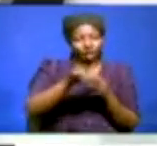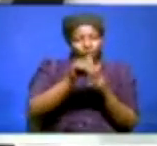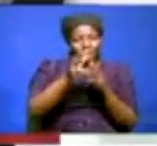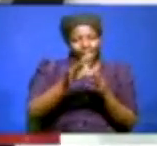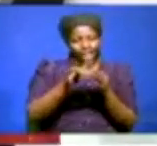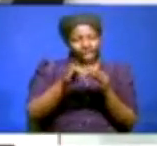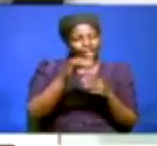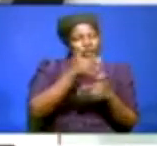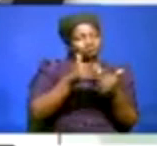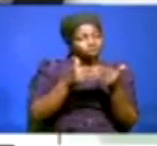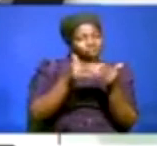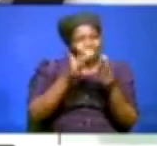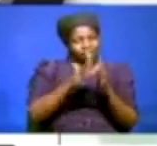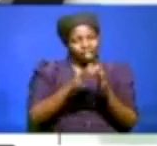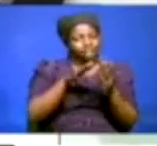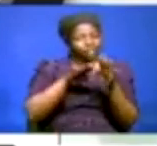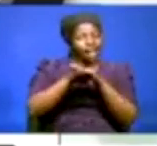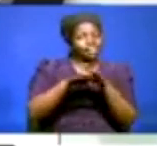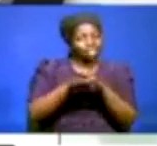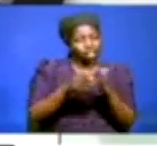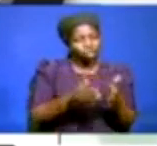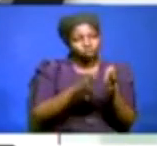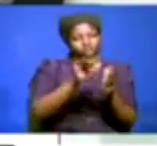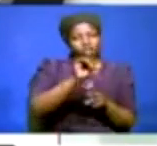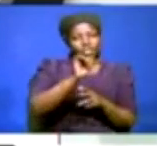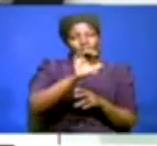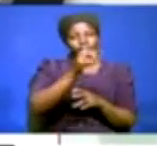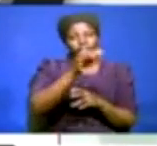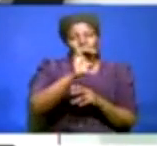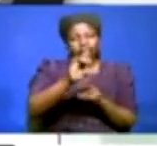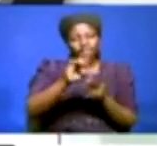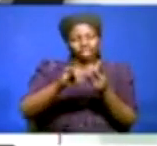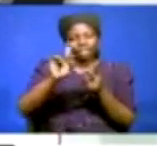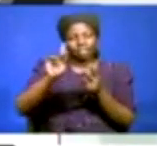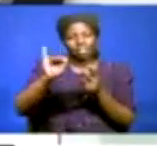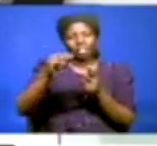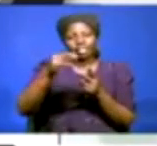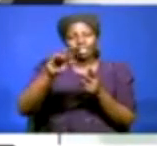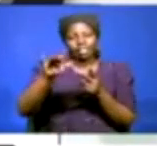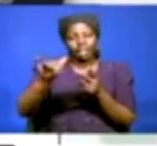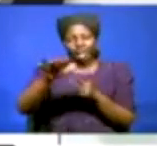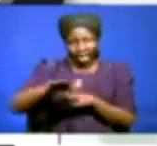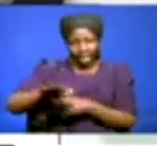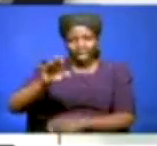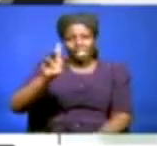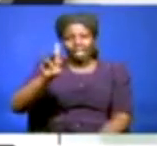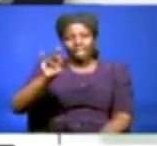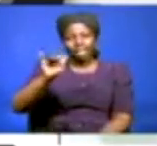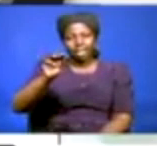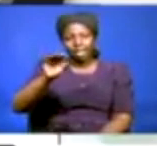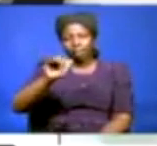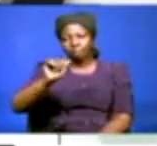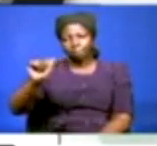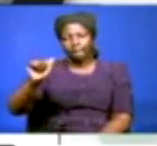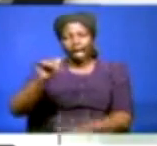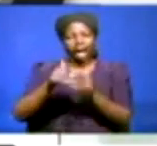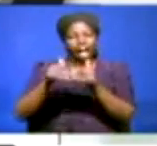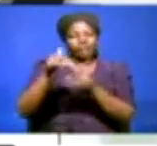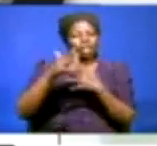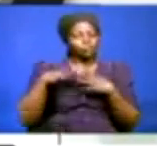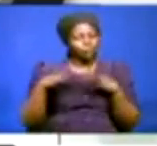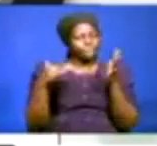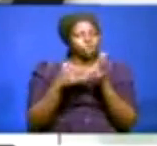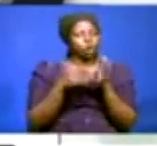an access road in Gachie and Kiharu in Kiambaa constituency after residents blocked the road over its